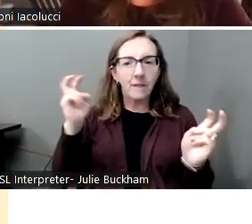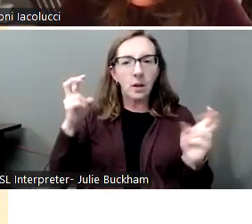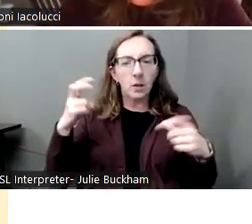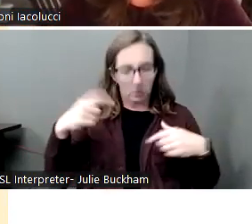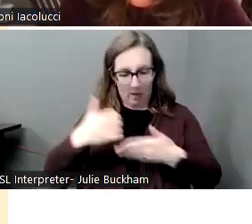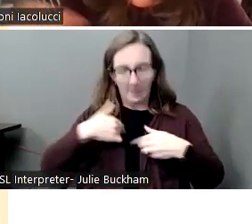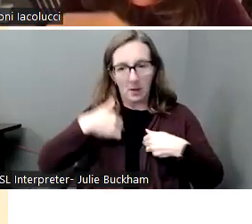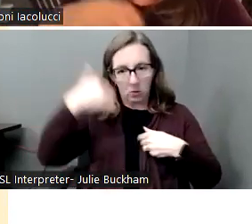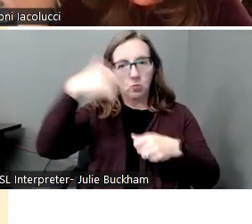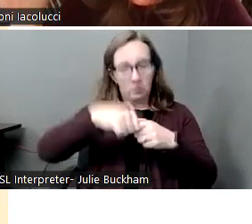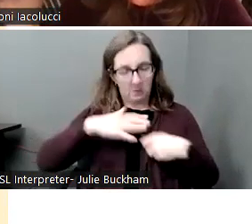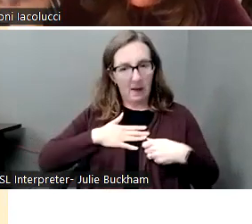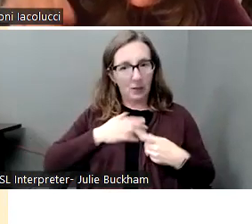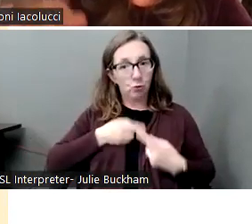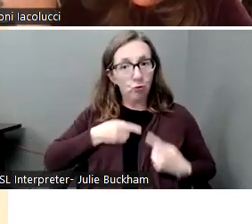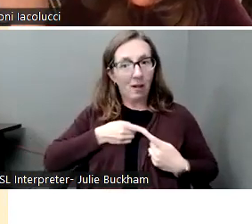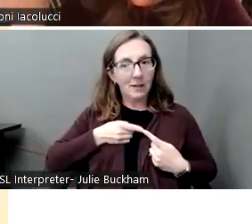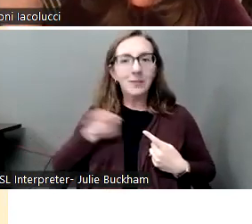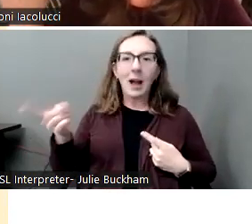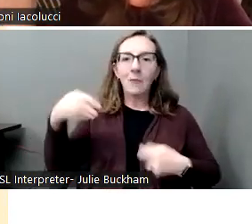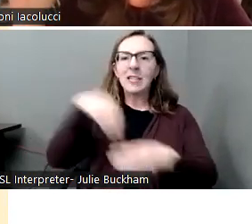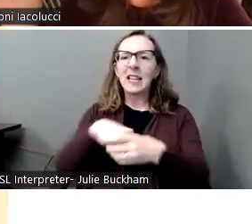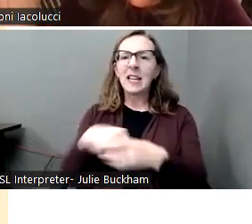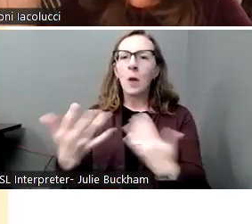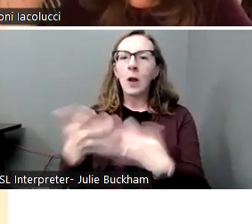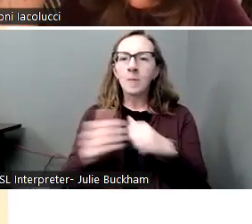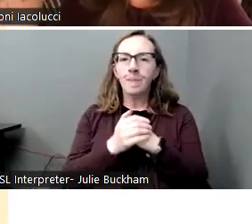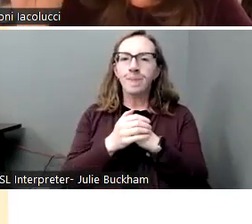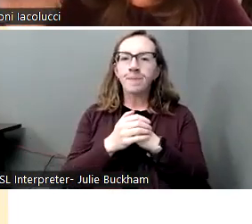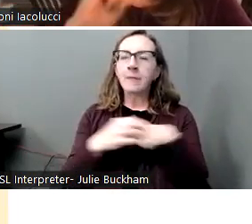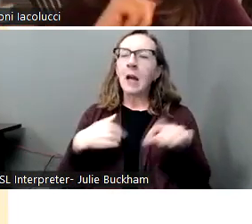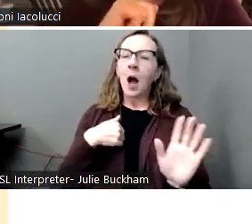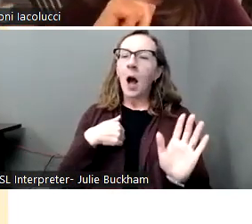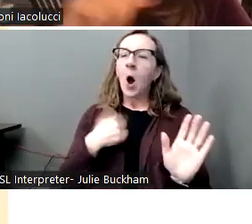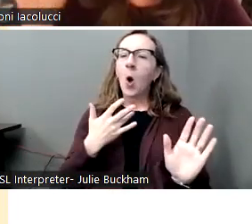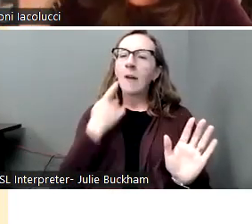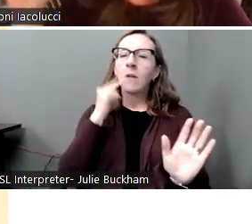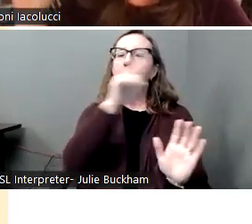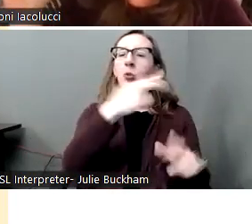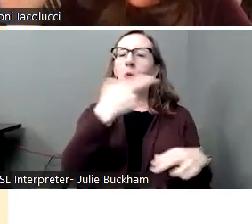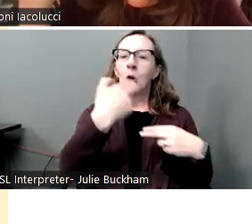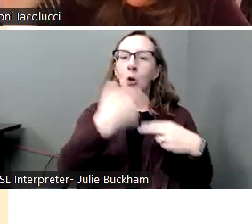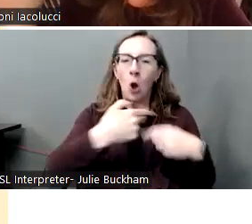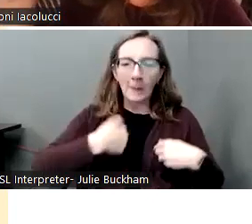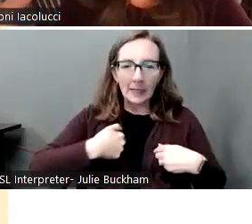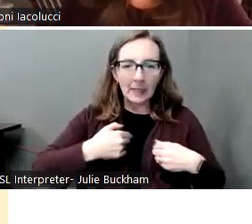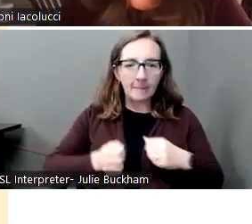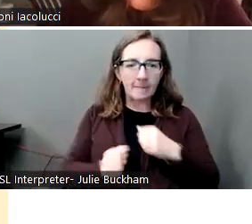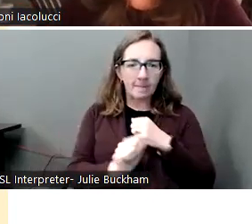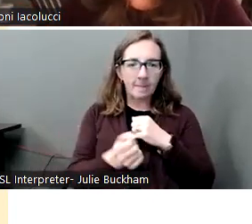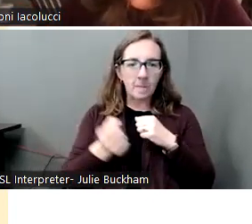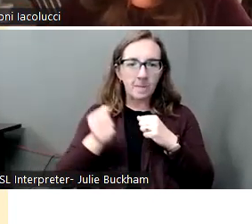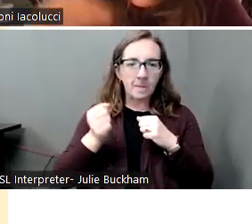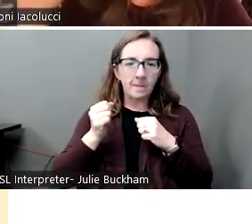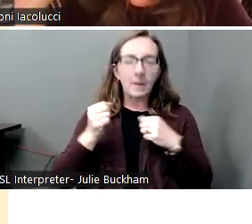remember the struggle. So I was in the waiting room and I said, okay, I'm going to wait till they call me. And then I said, because I probably won't